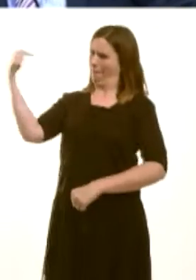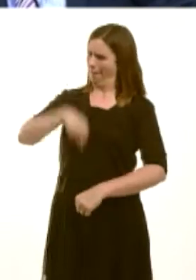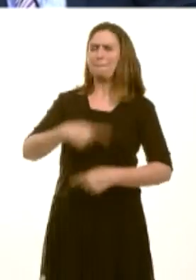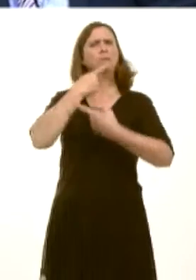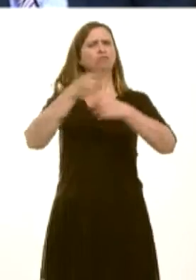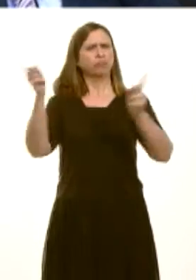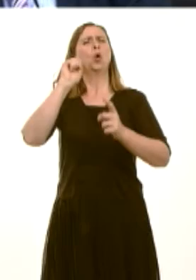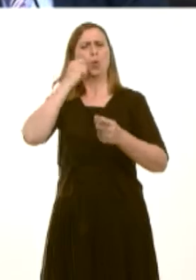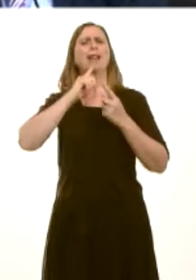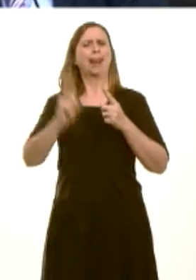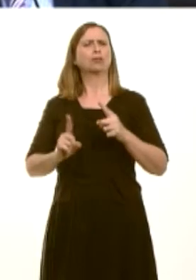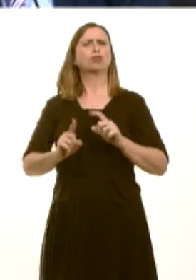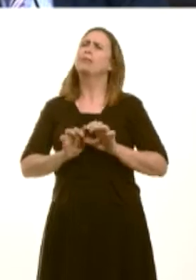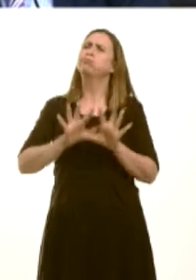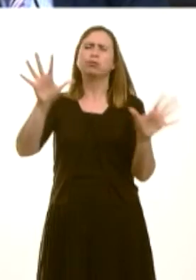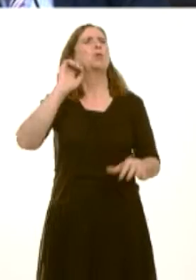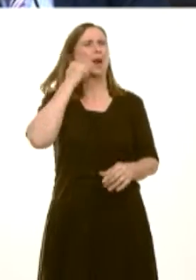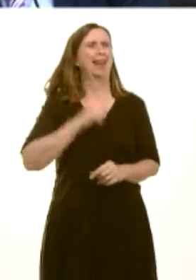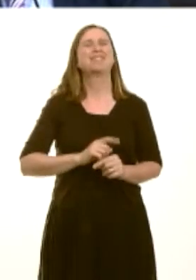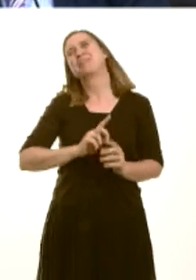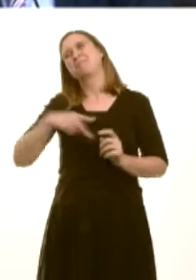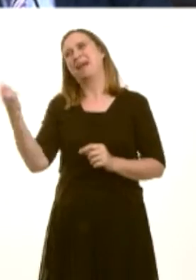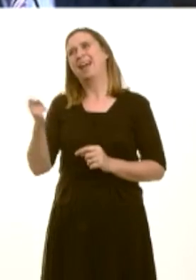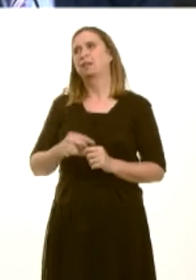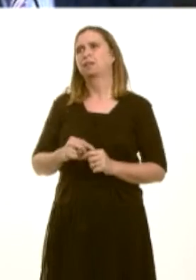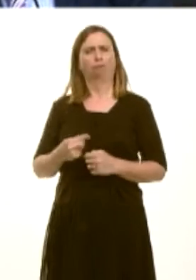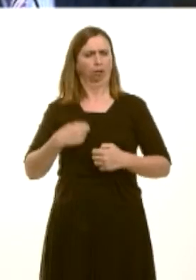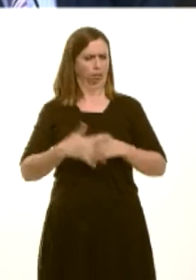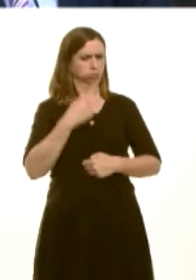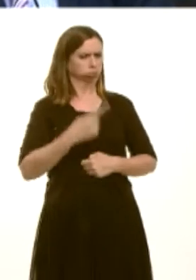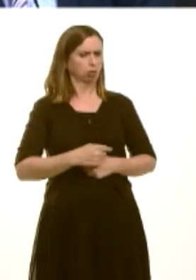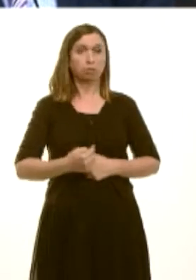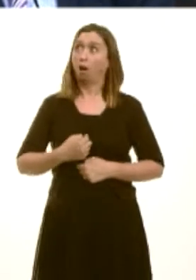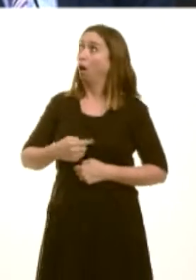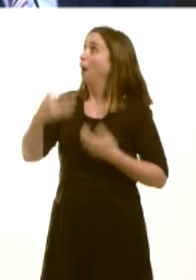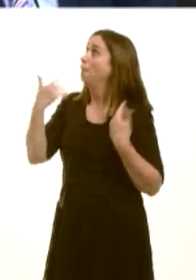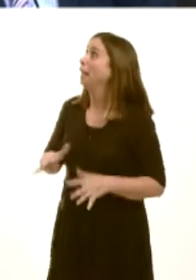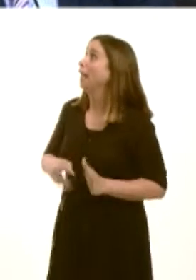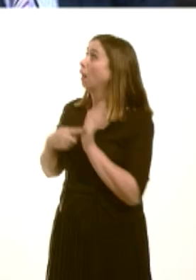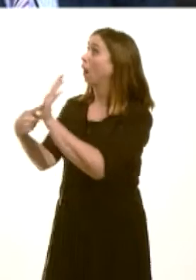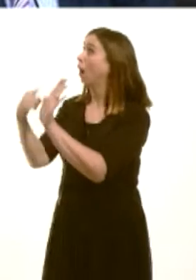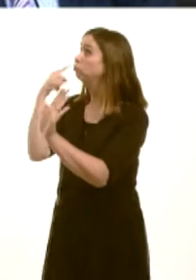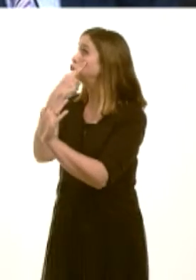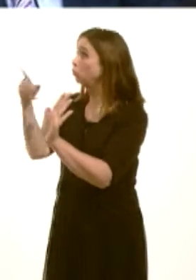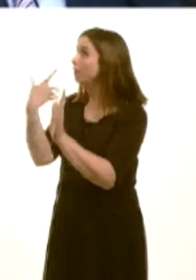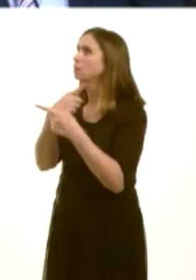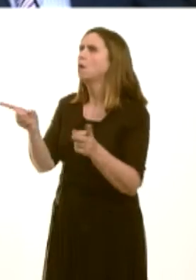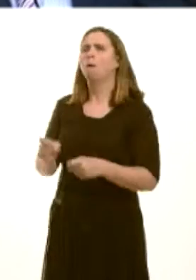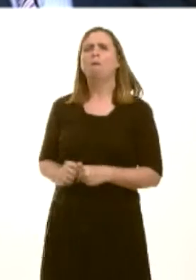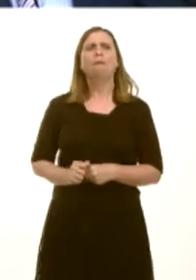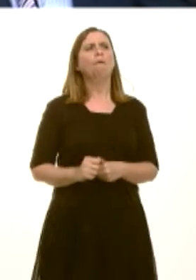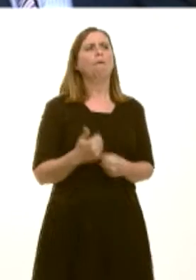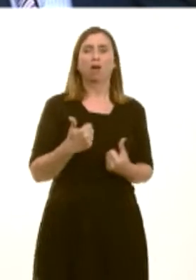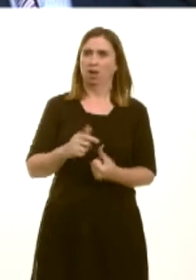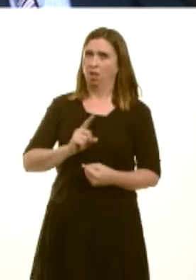got to a position, and I have to say that the Secretary of State was somebody who was helpful in these circumstances. I'll be